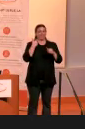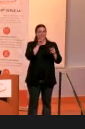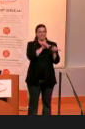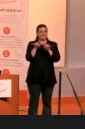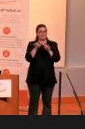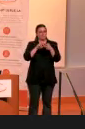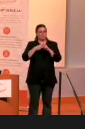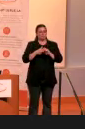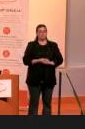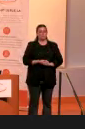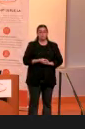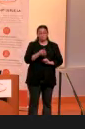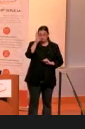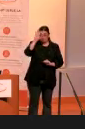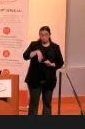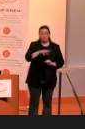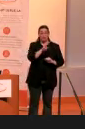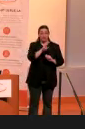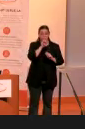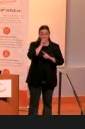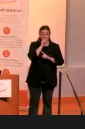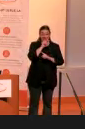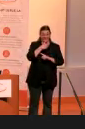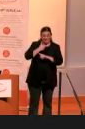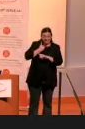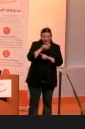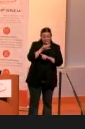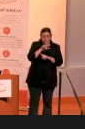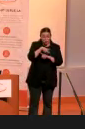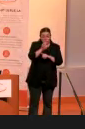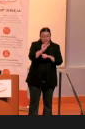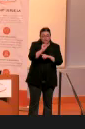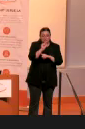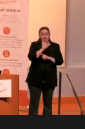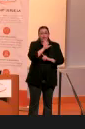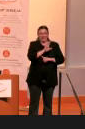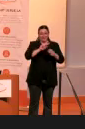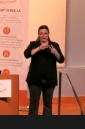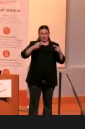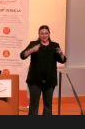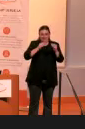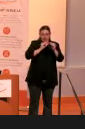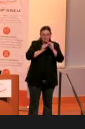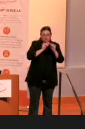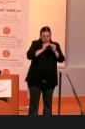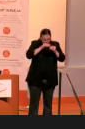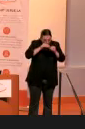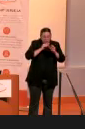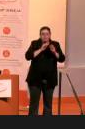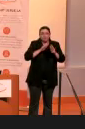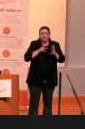mice with lupus have altered DNA repair, and as a result, there